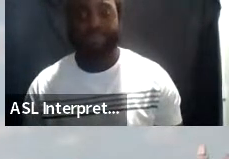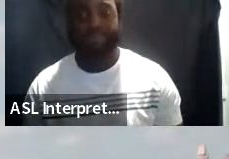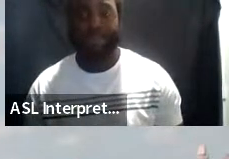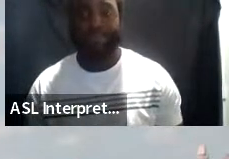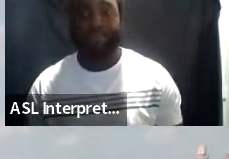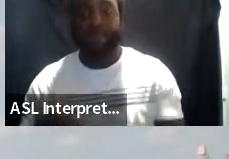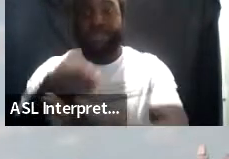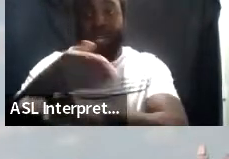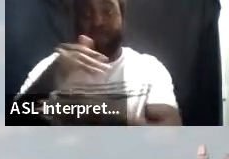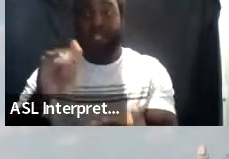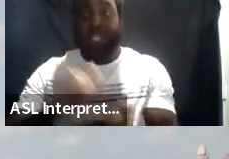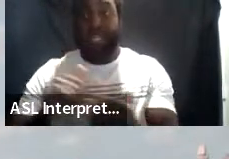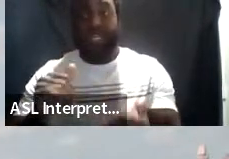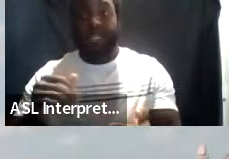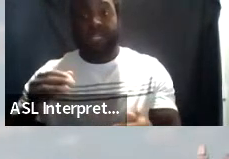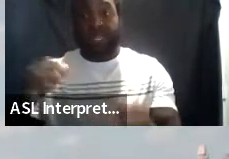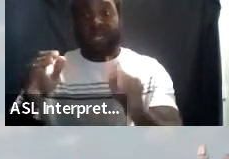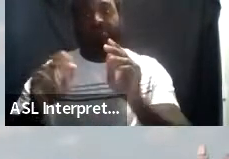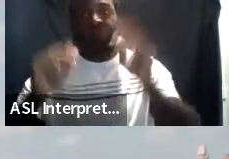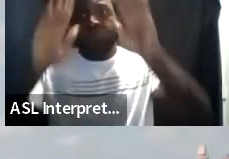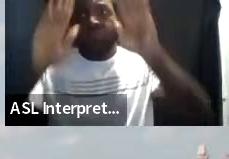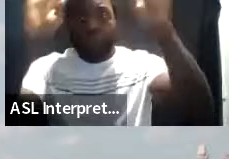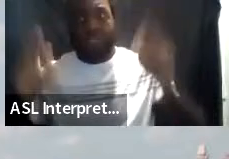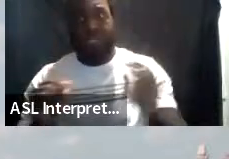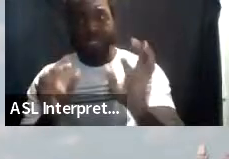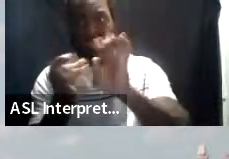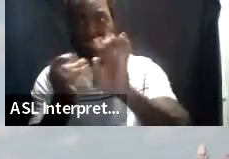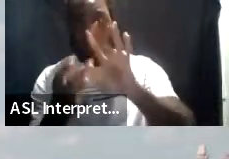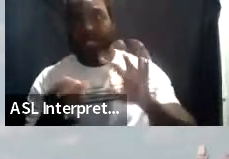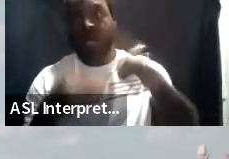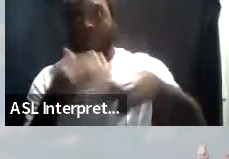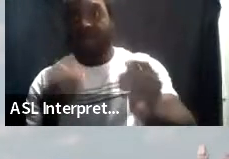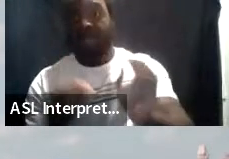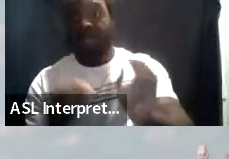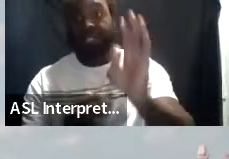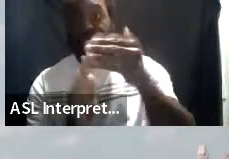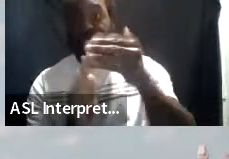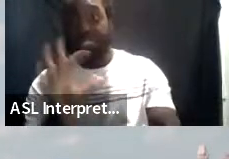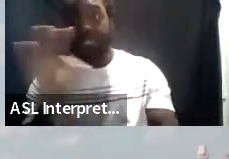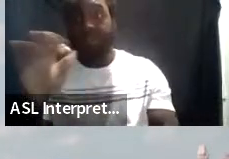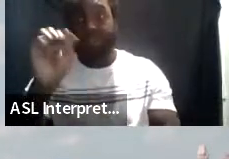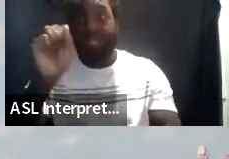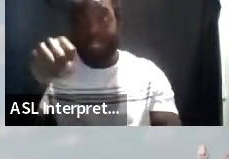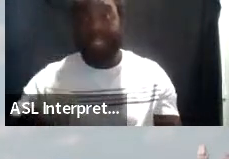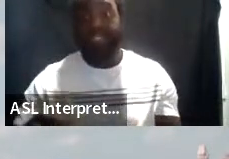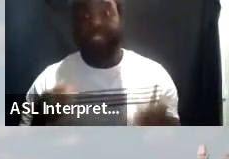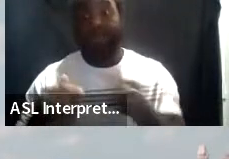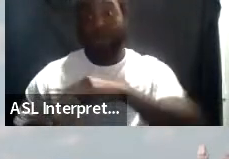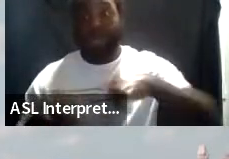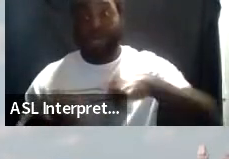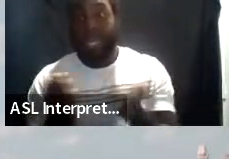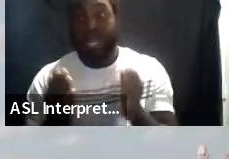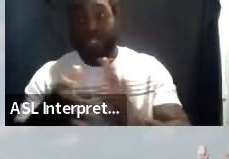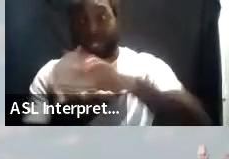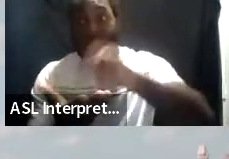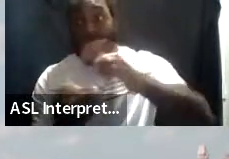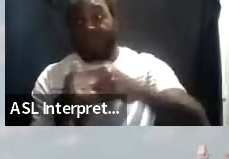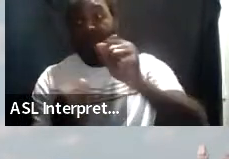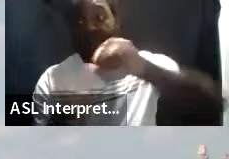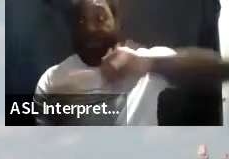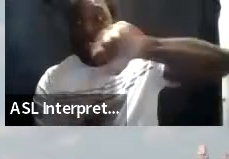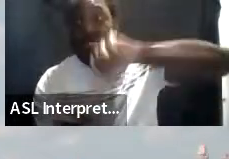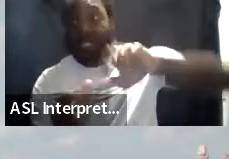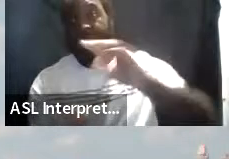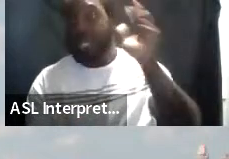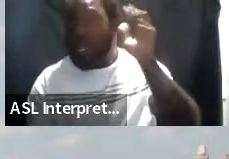So after those incredible remarks about the city of yes, we are here to learn from each other, to hear from